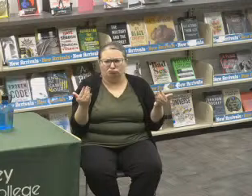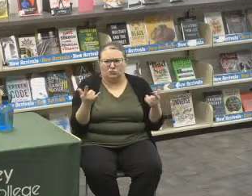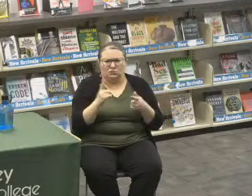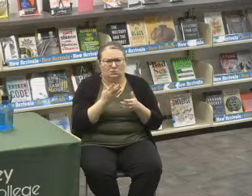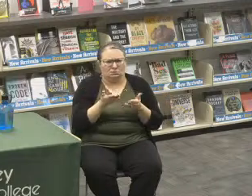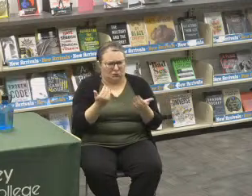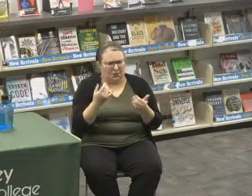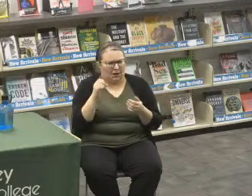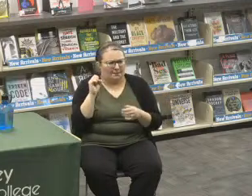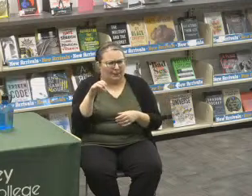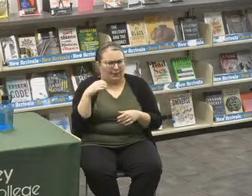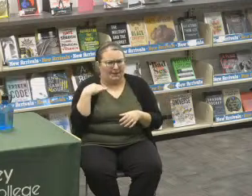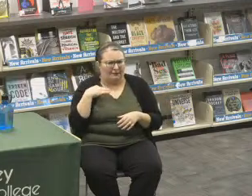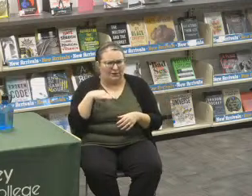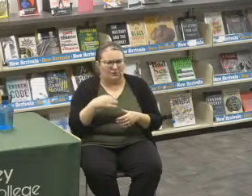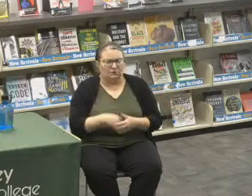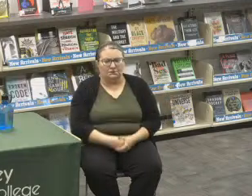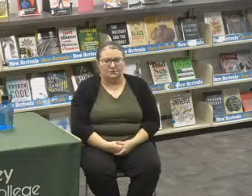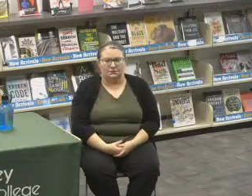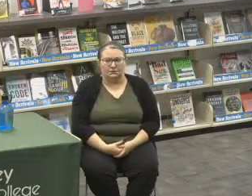going.